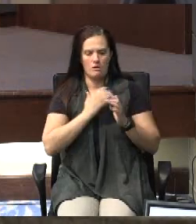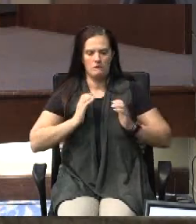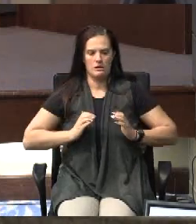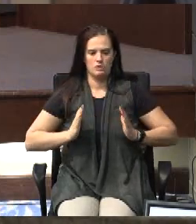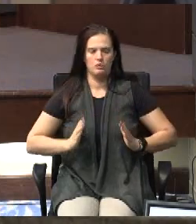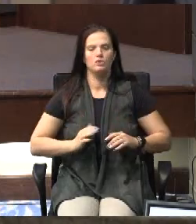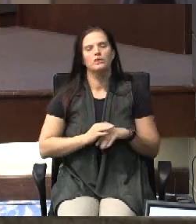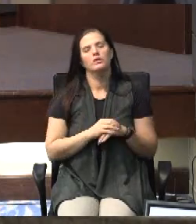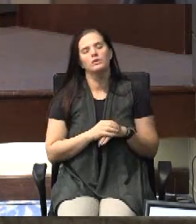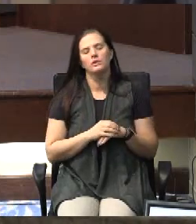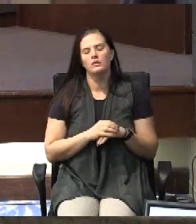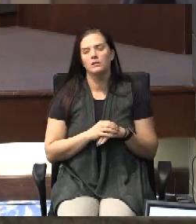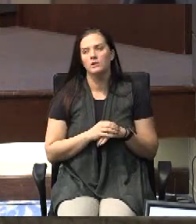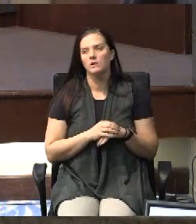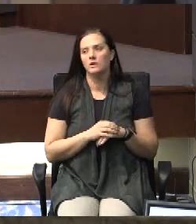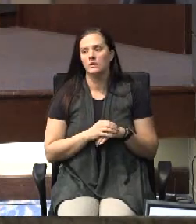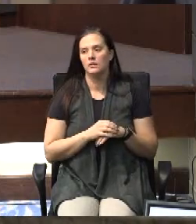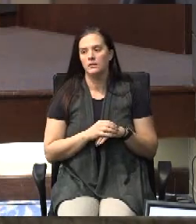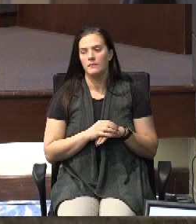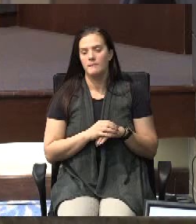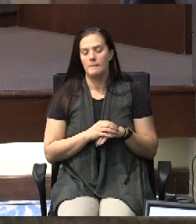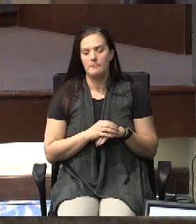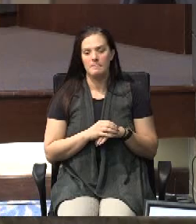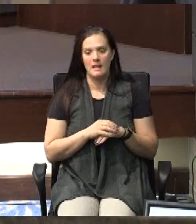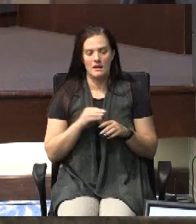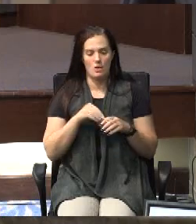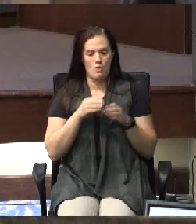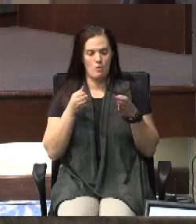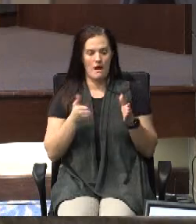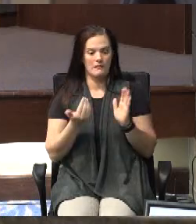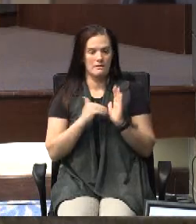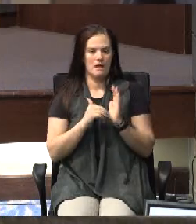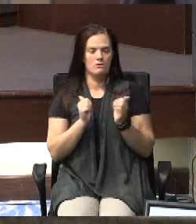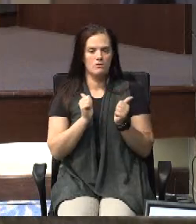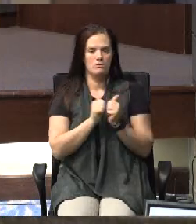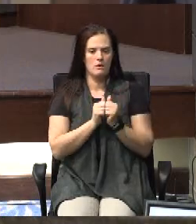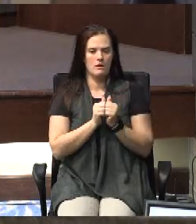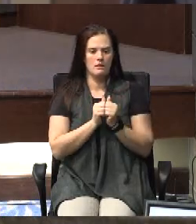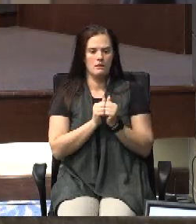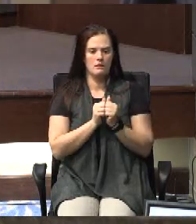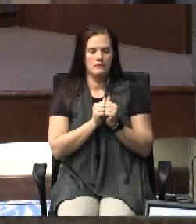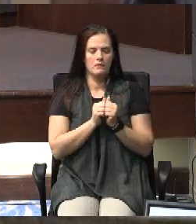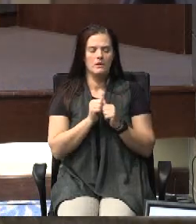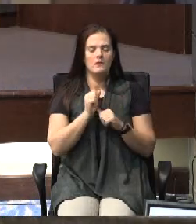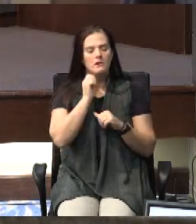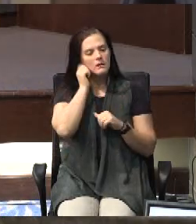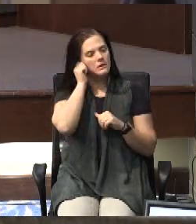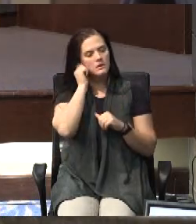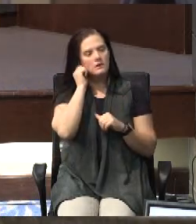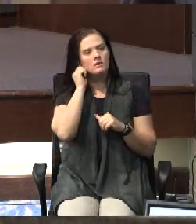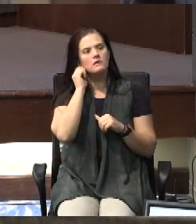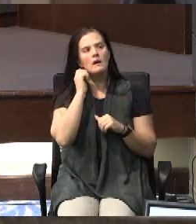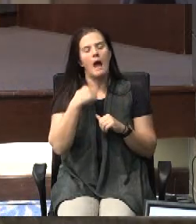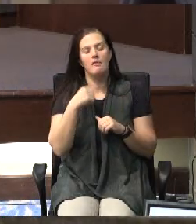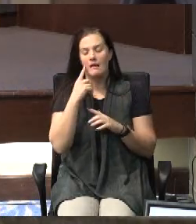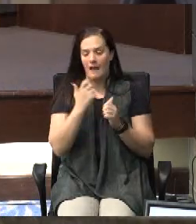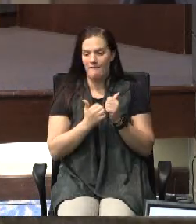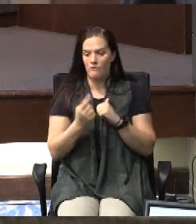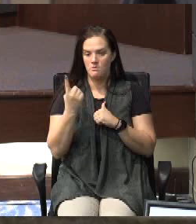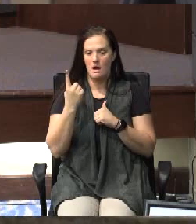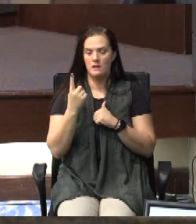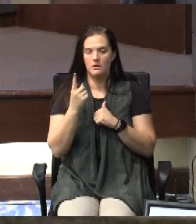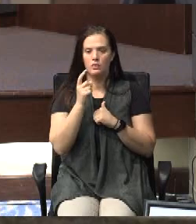customer, and in a manner that is, again, with and not to. I think that everybody